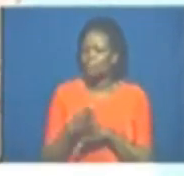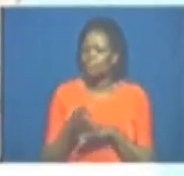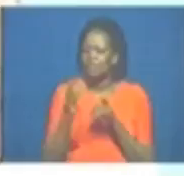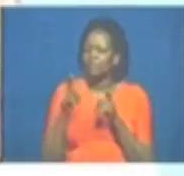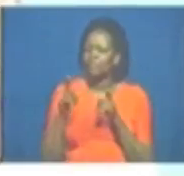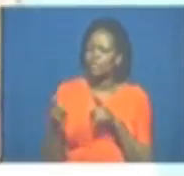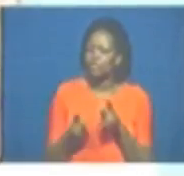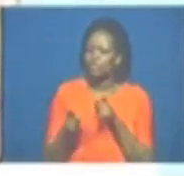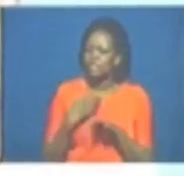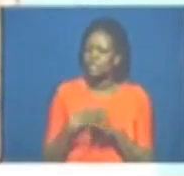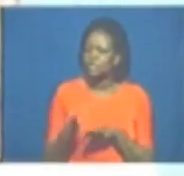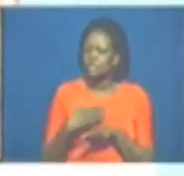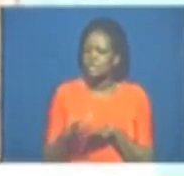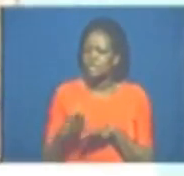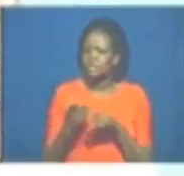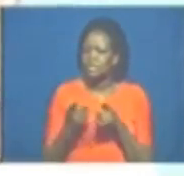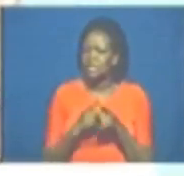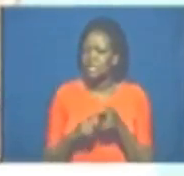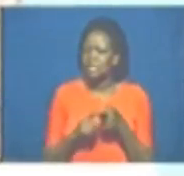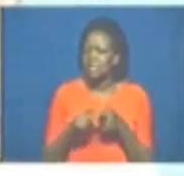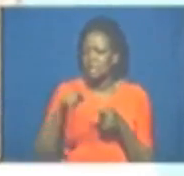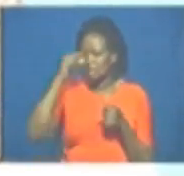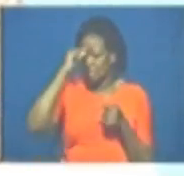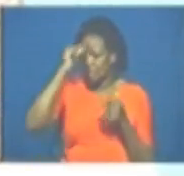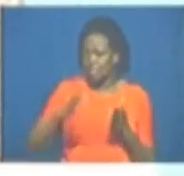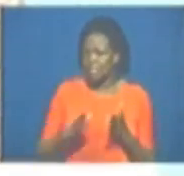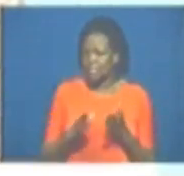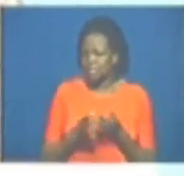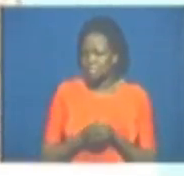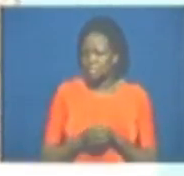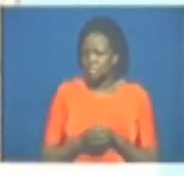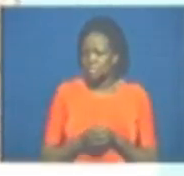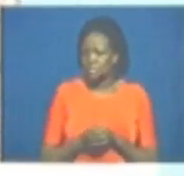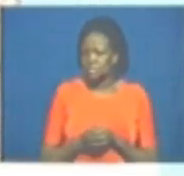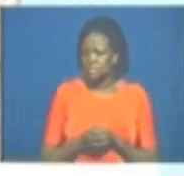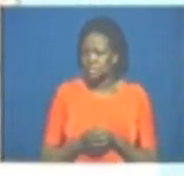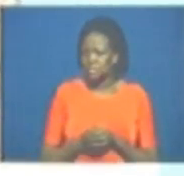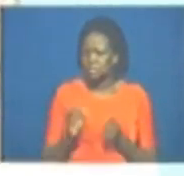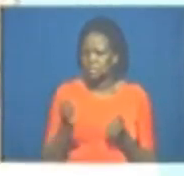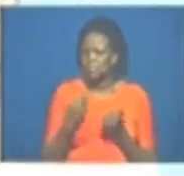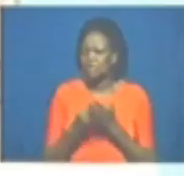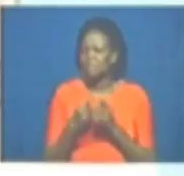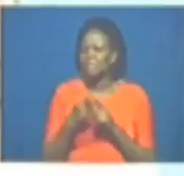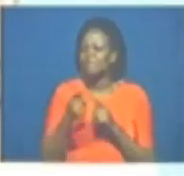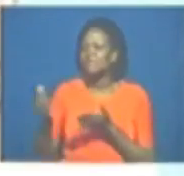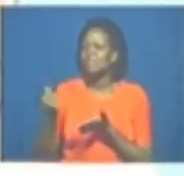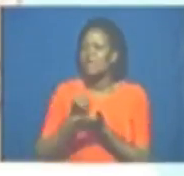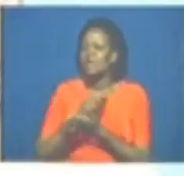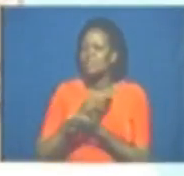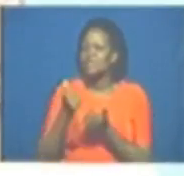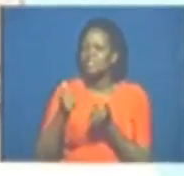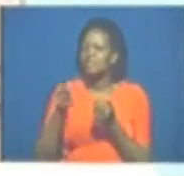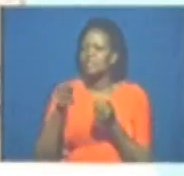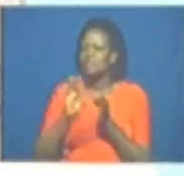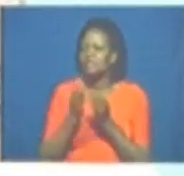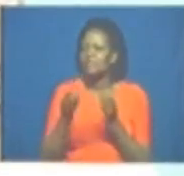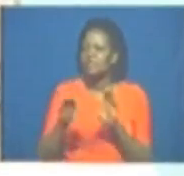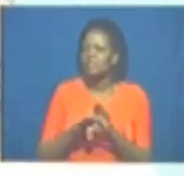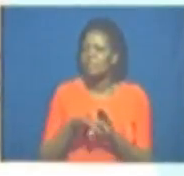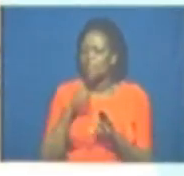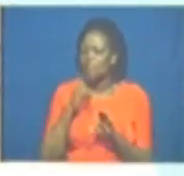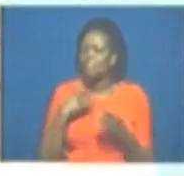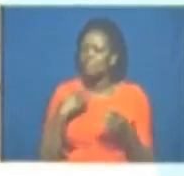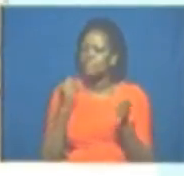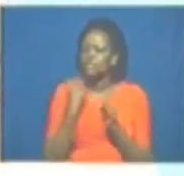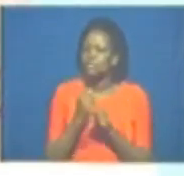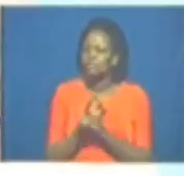that wastage, then of course the governors also have employed. You know, every other relative who didn't have a job, you find the governors are employed there.